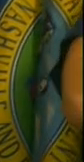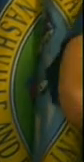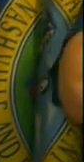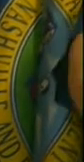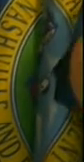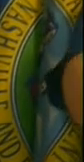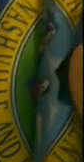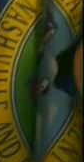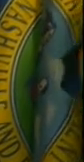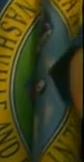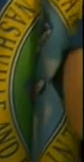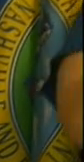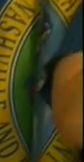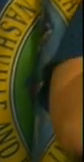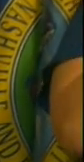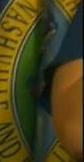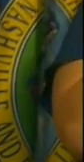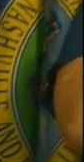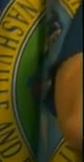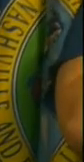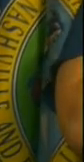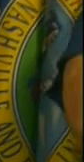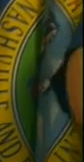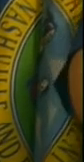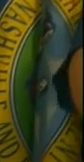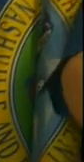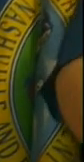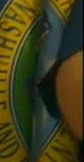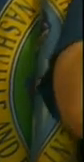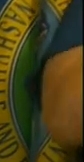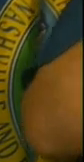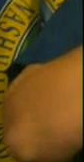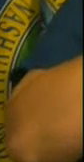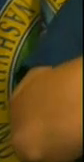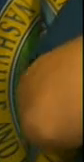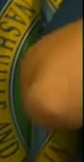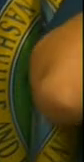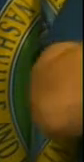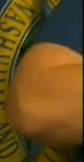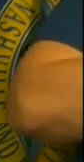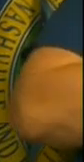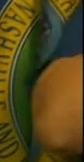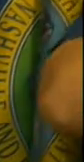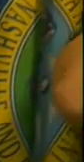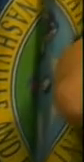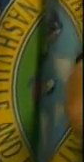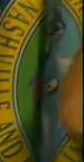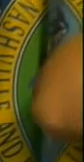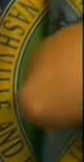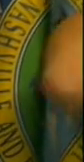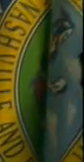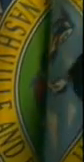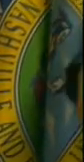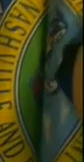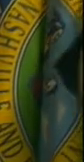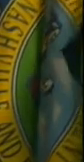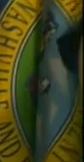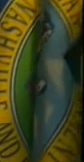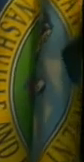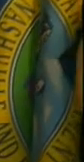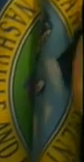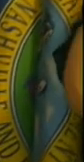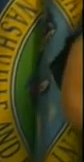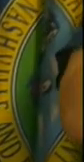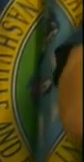raises or open range. Of course we would like them to be paid better, and coming into